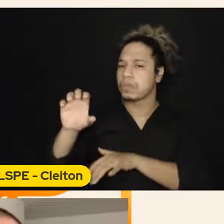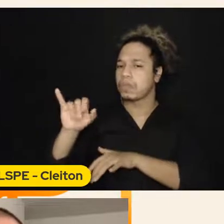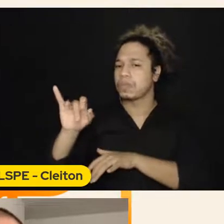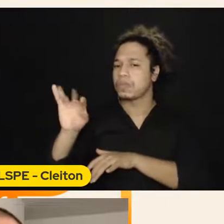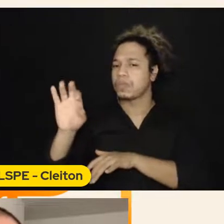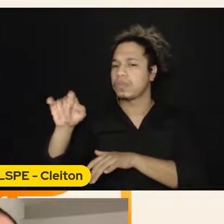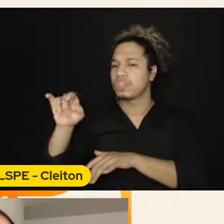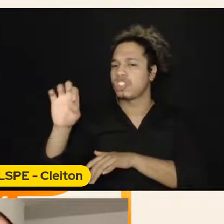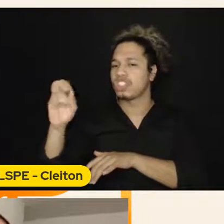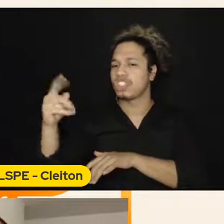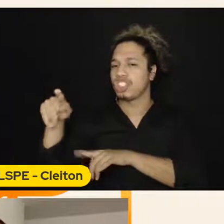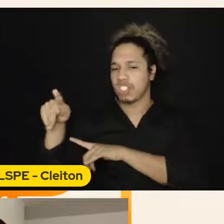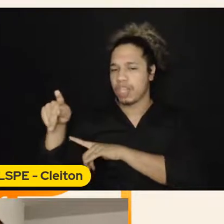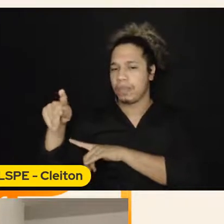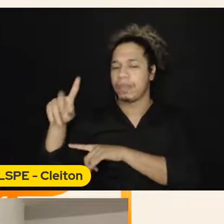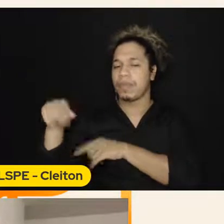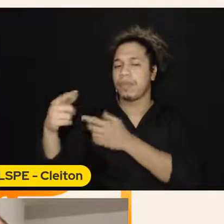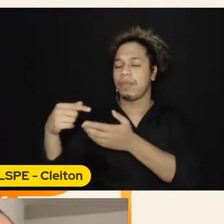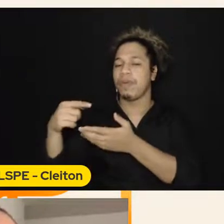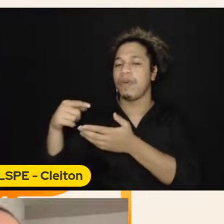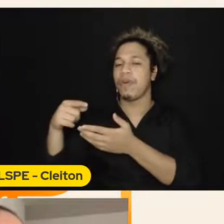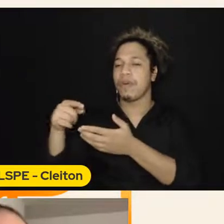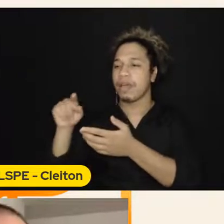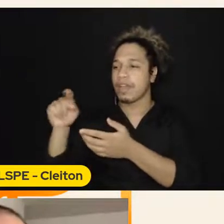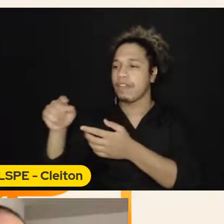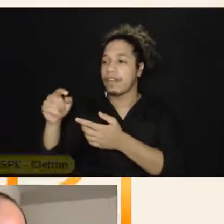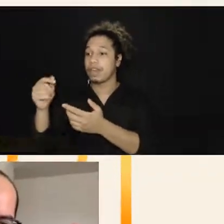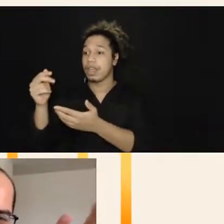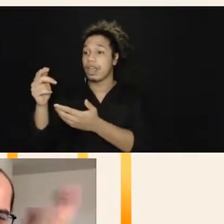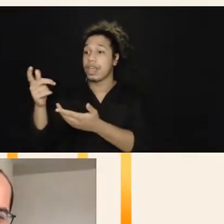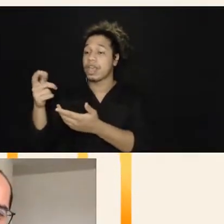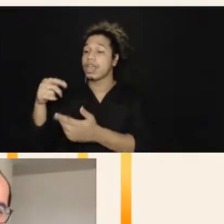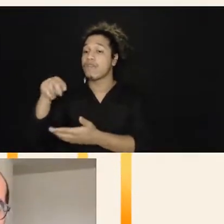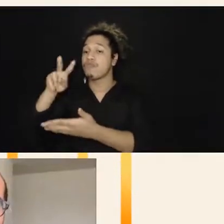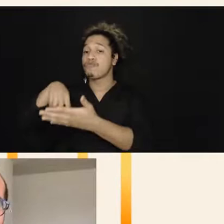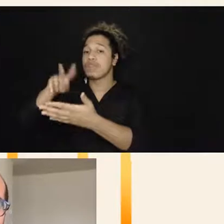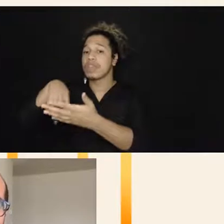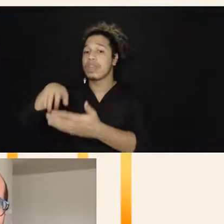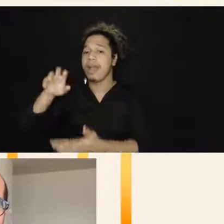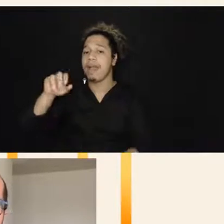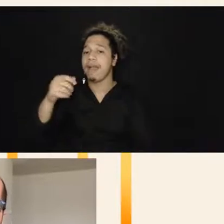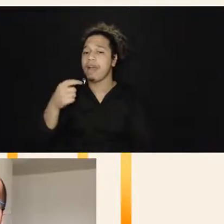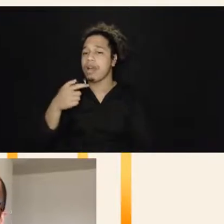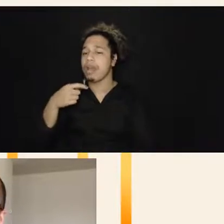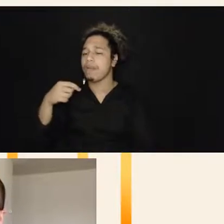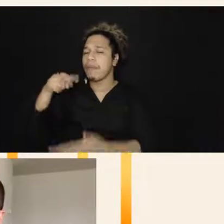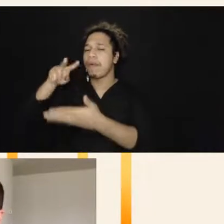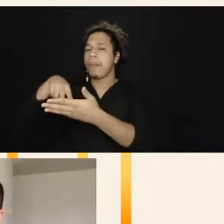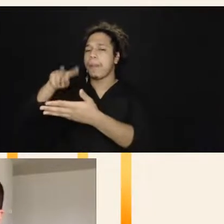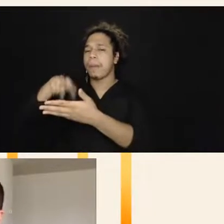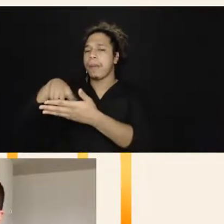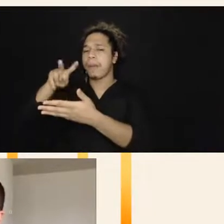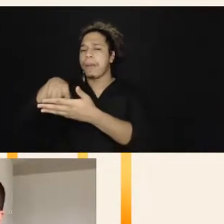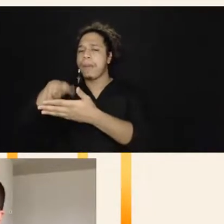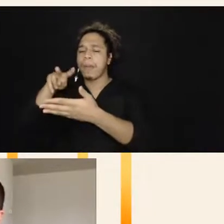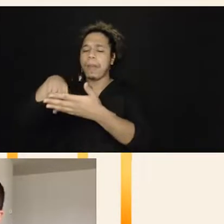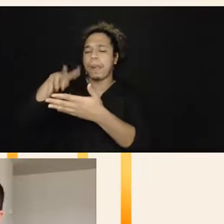aloud. And then you will see how many we have out there. Let's say you want to talk about